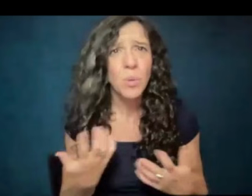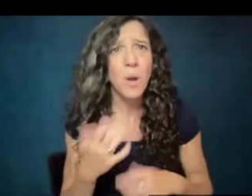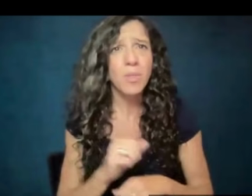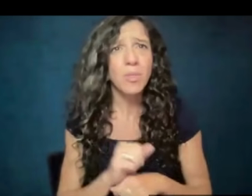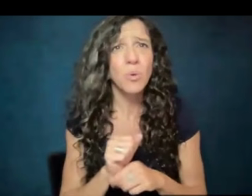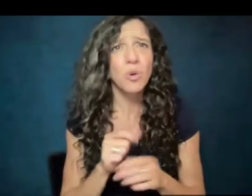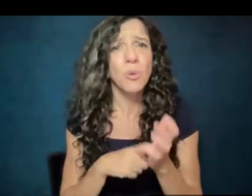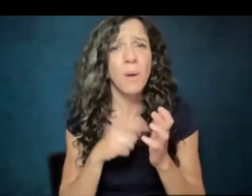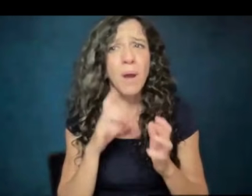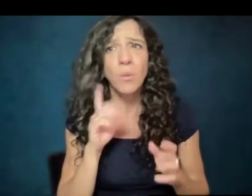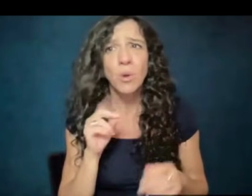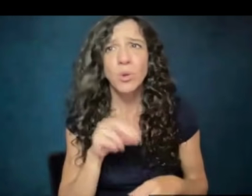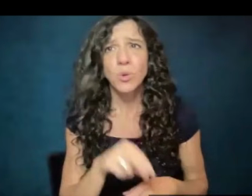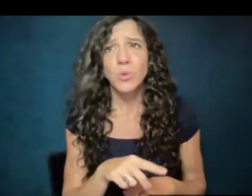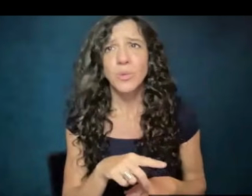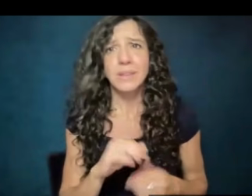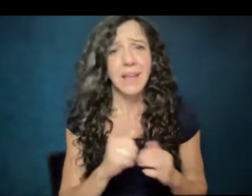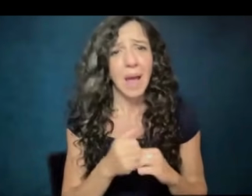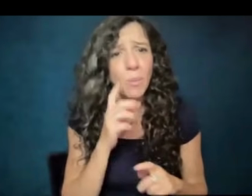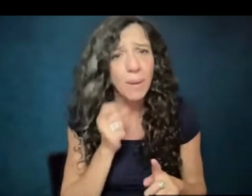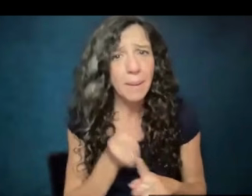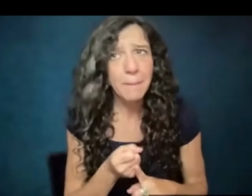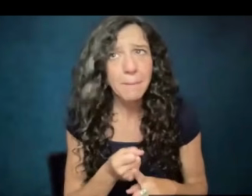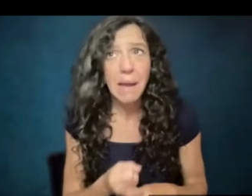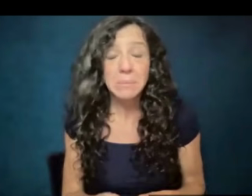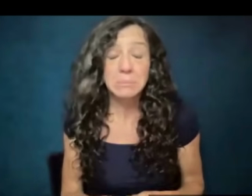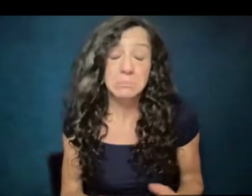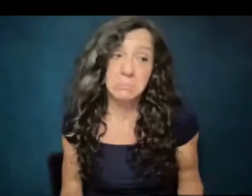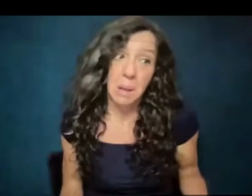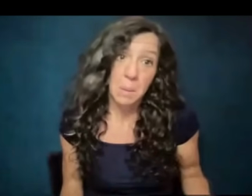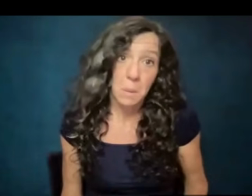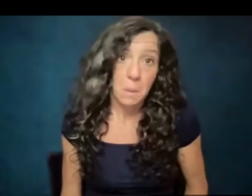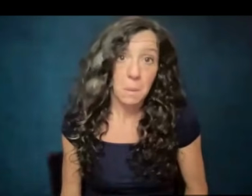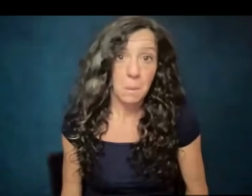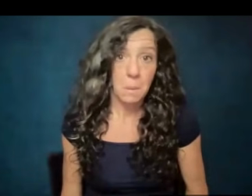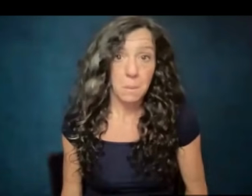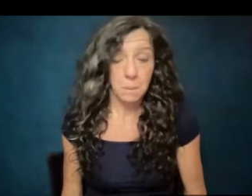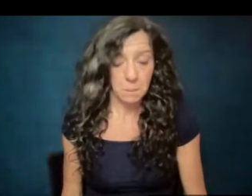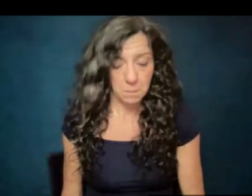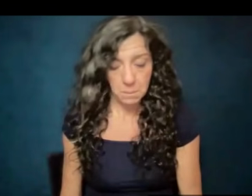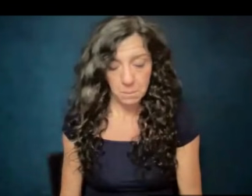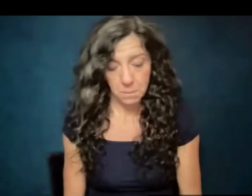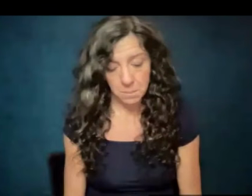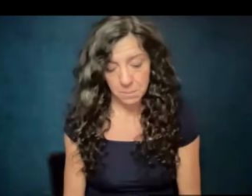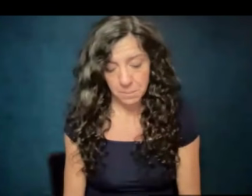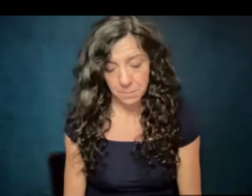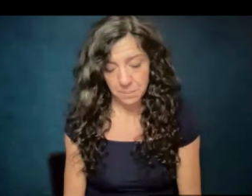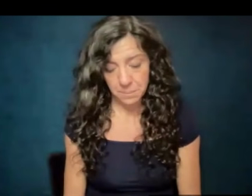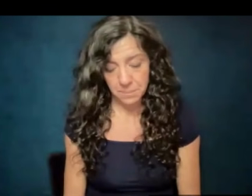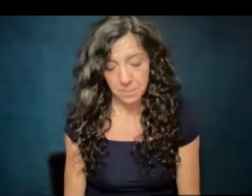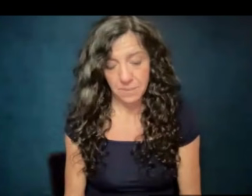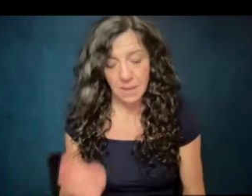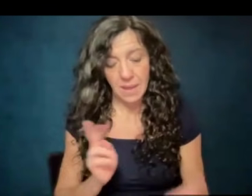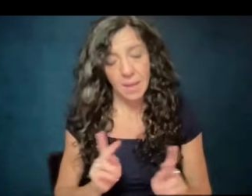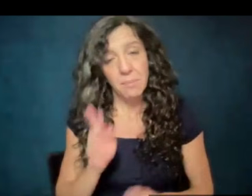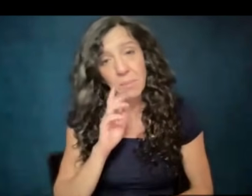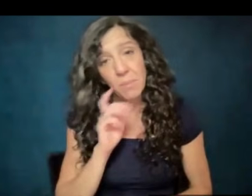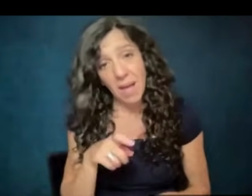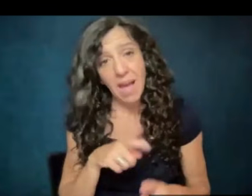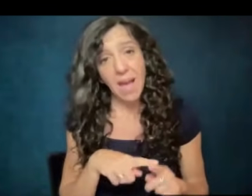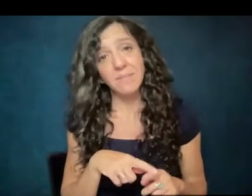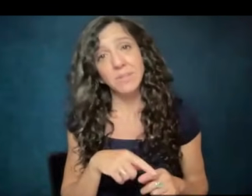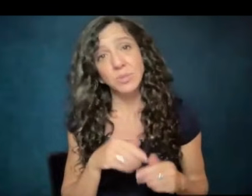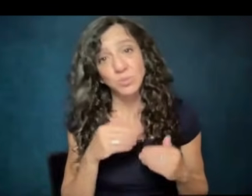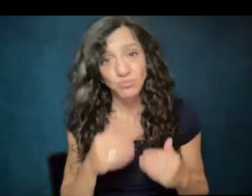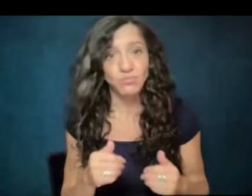to this. I don't know. People are going to have to meet those work requirements. The last